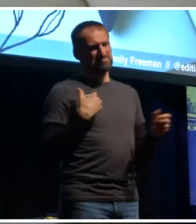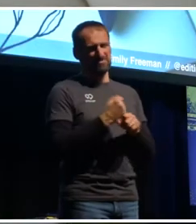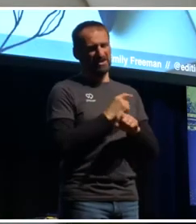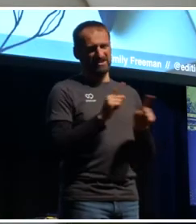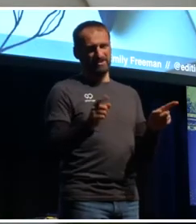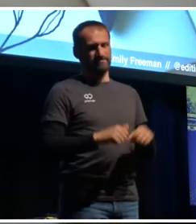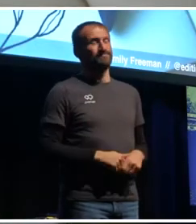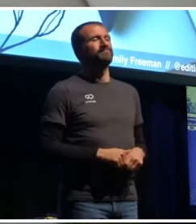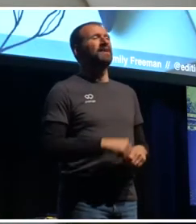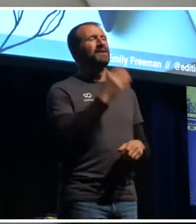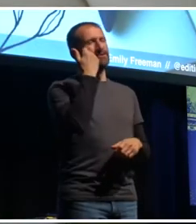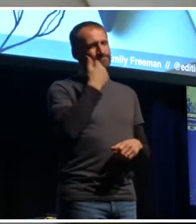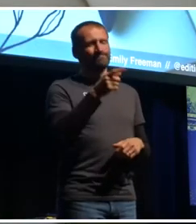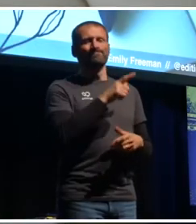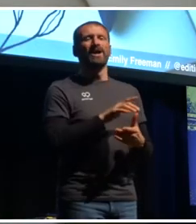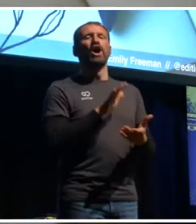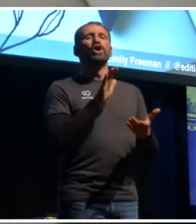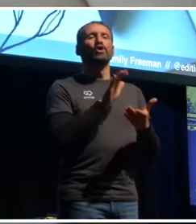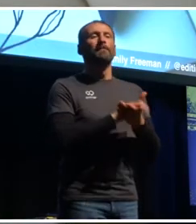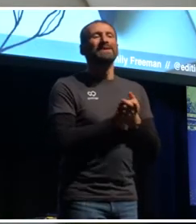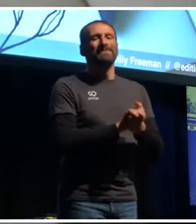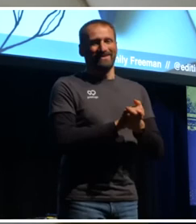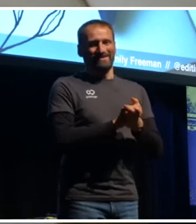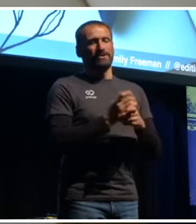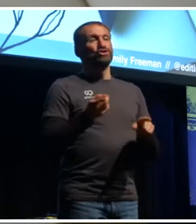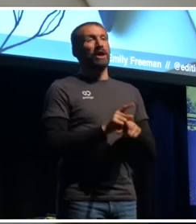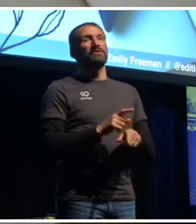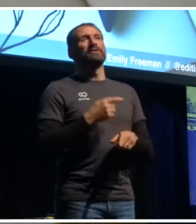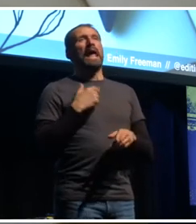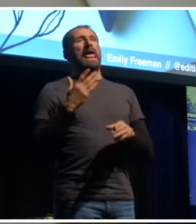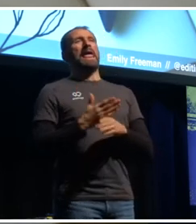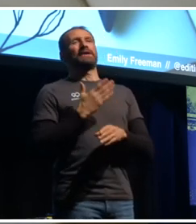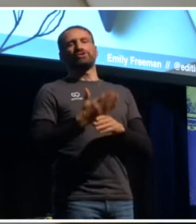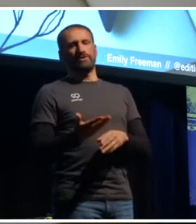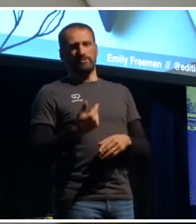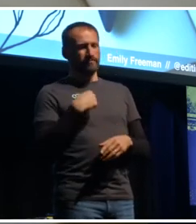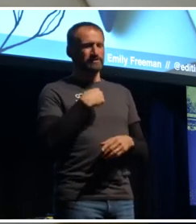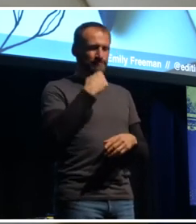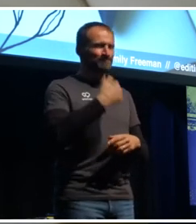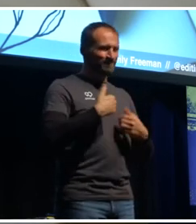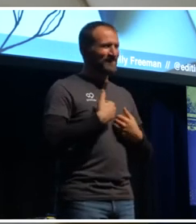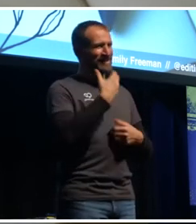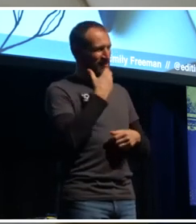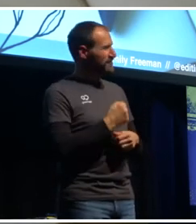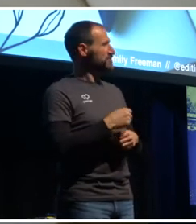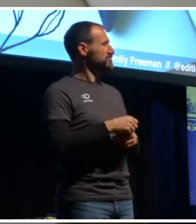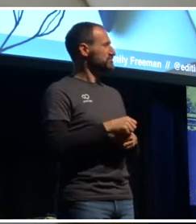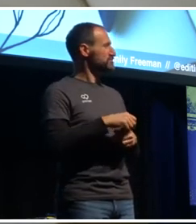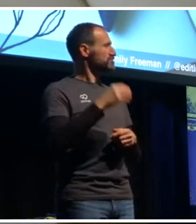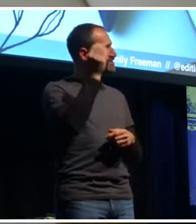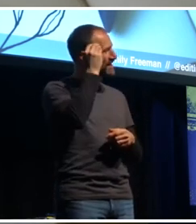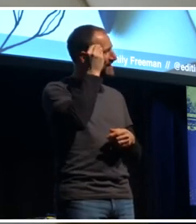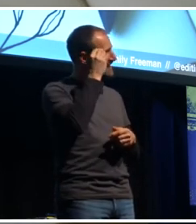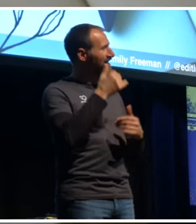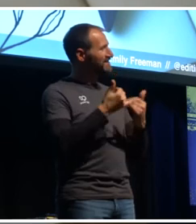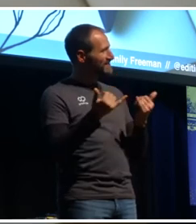Make commitments instead of decisions. If you think, I want to learn Vue.js, it puts pressure on you to do it. And every day